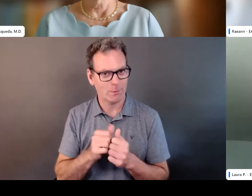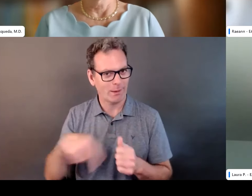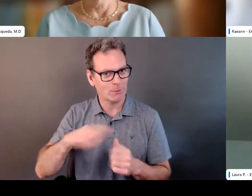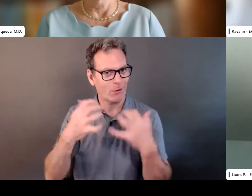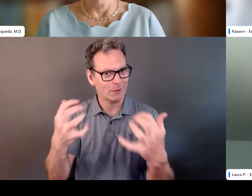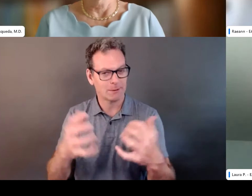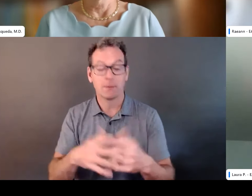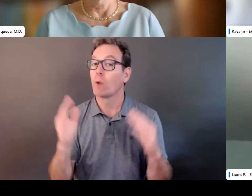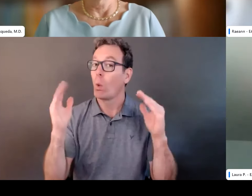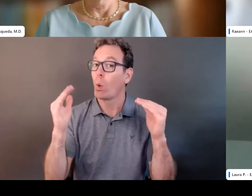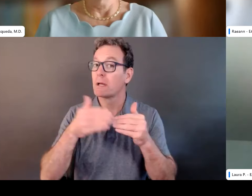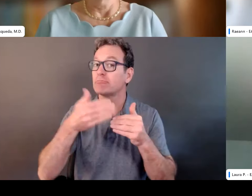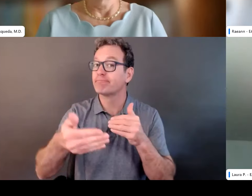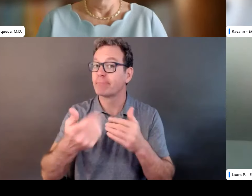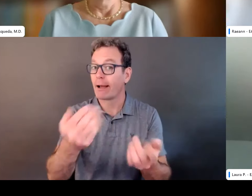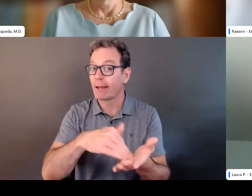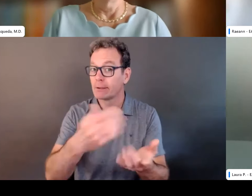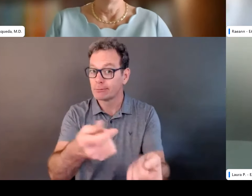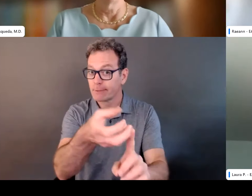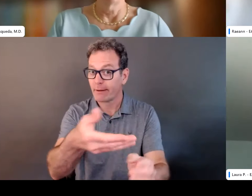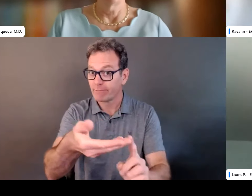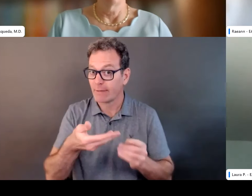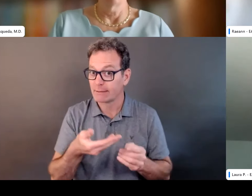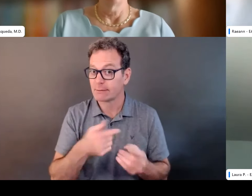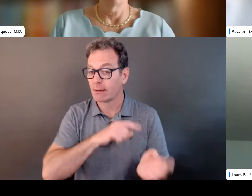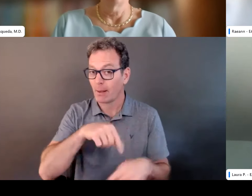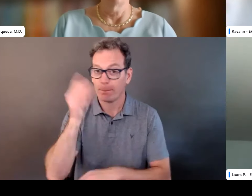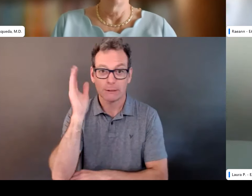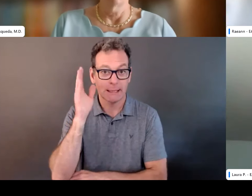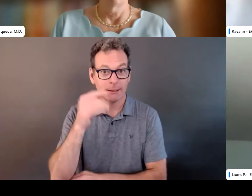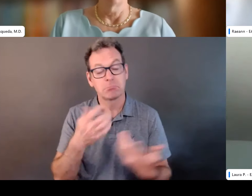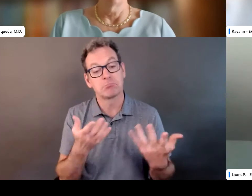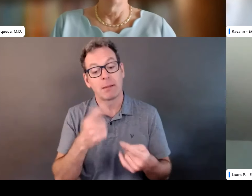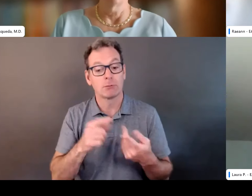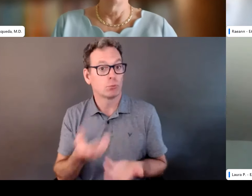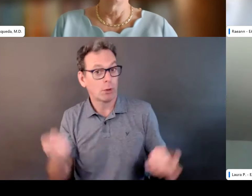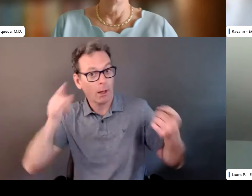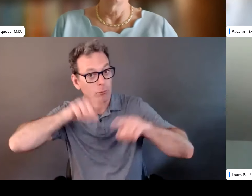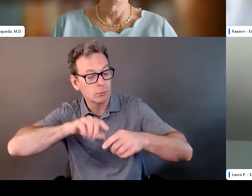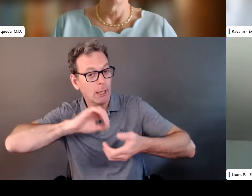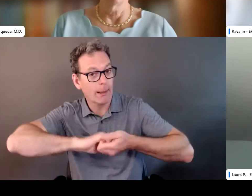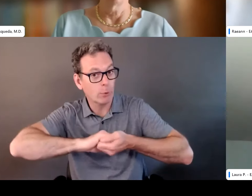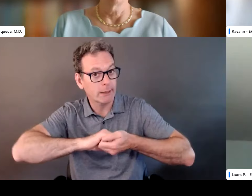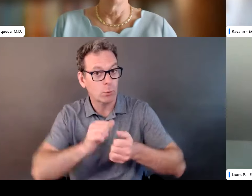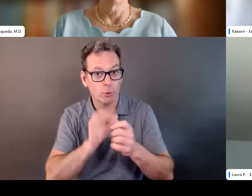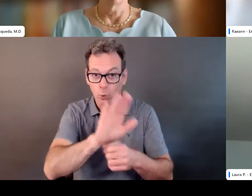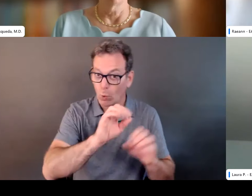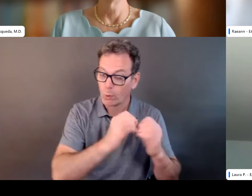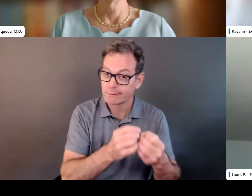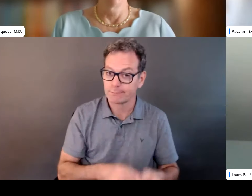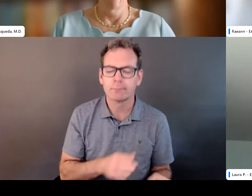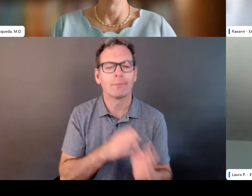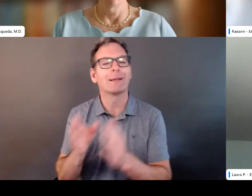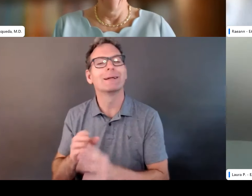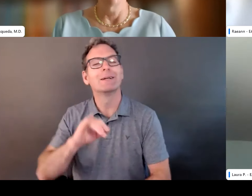again and maybe collaborate with the work that you're doing on dementia. We've had the privilege of also collaborating with Jennifer Story, who's,